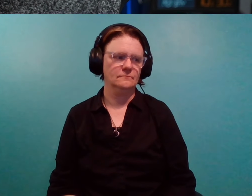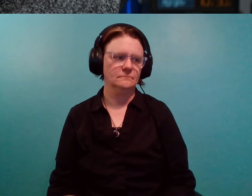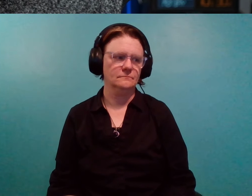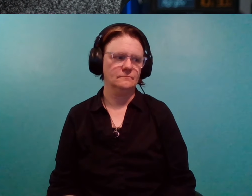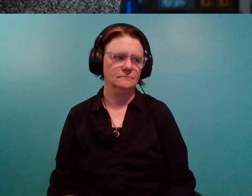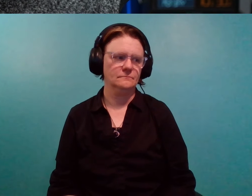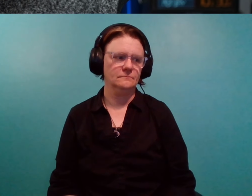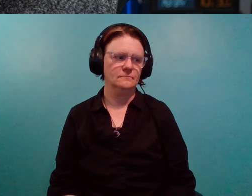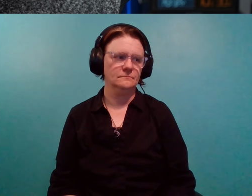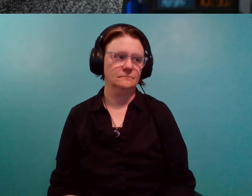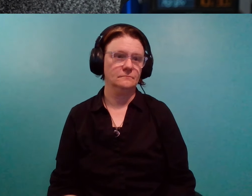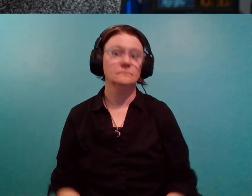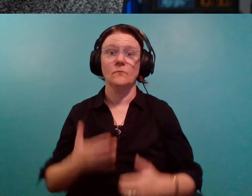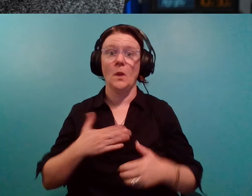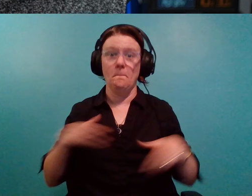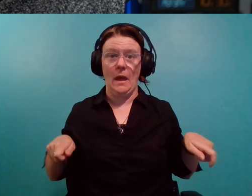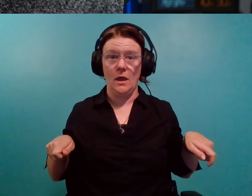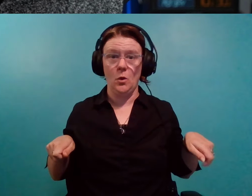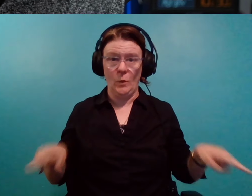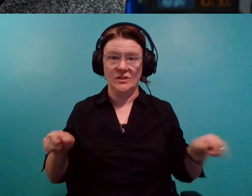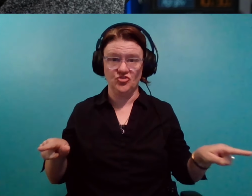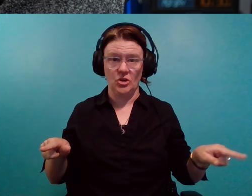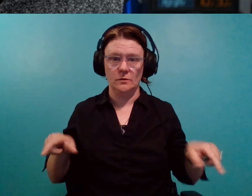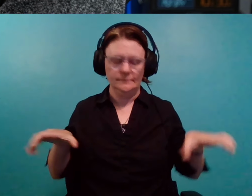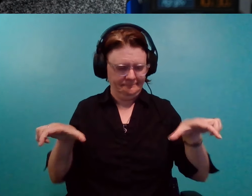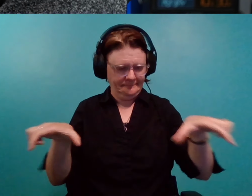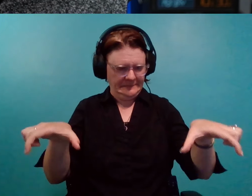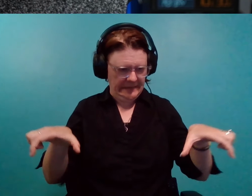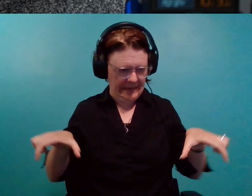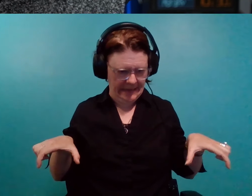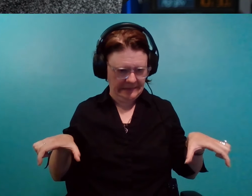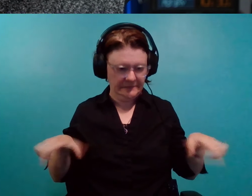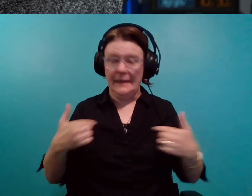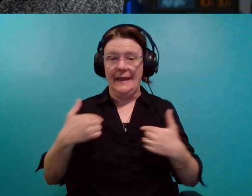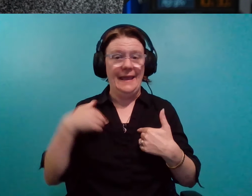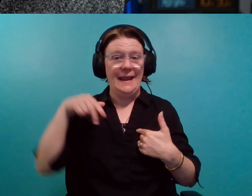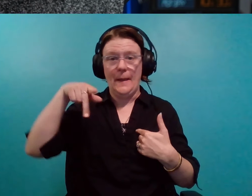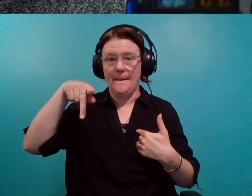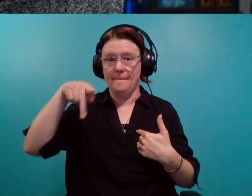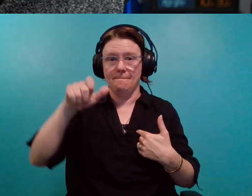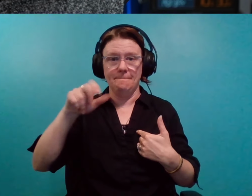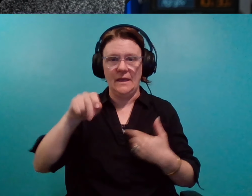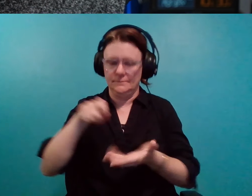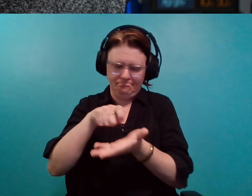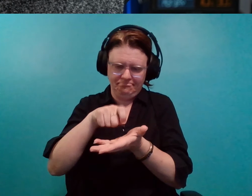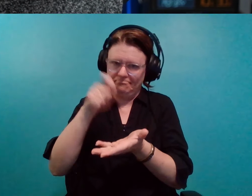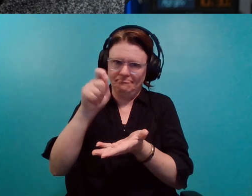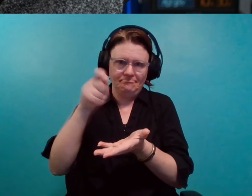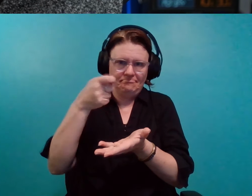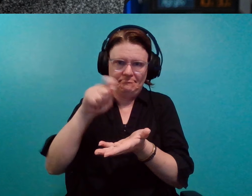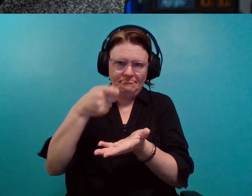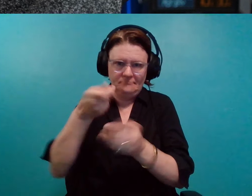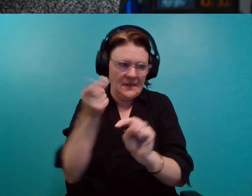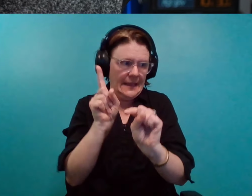head-ups. I cannot hold a pen.